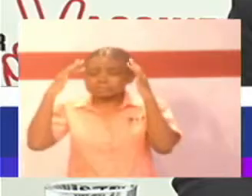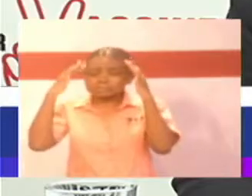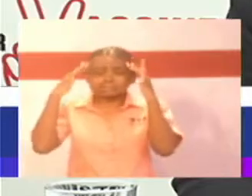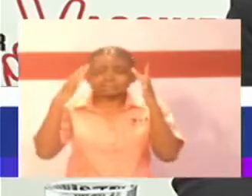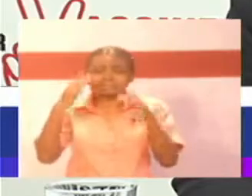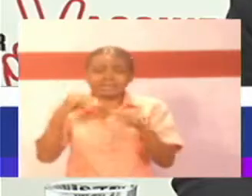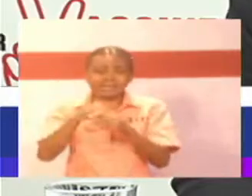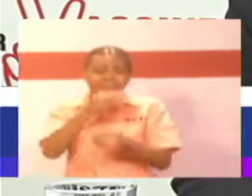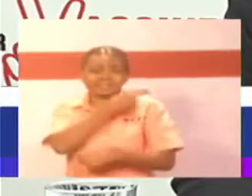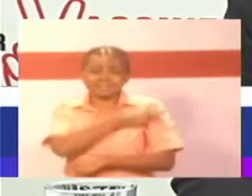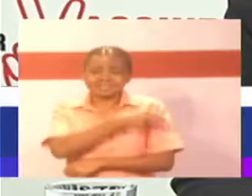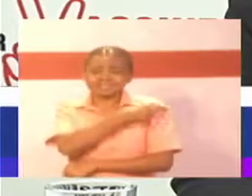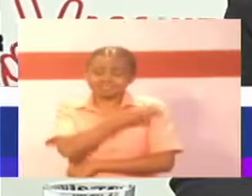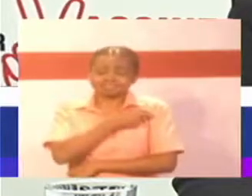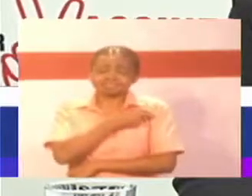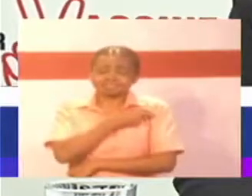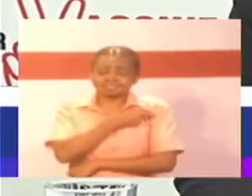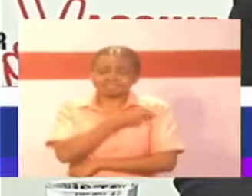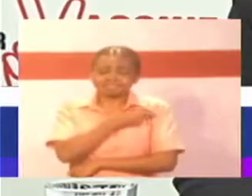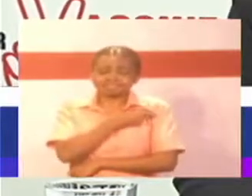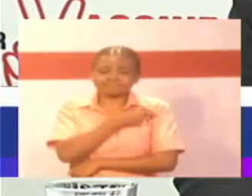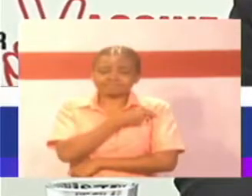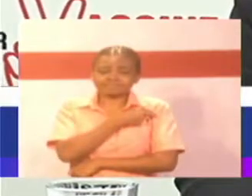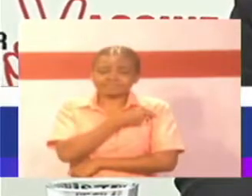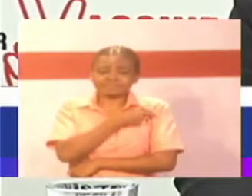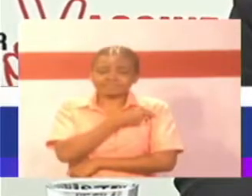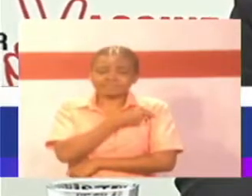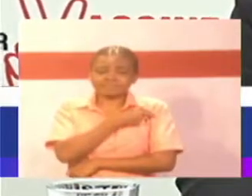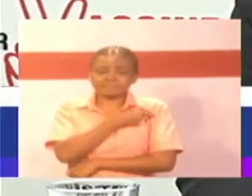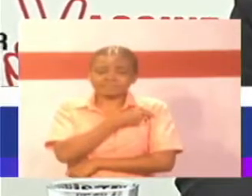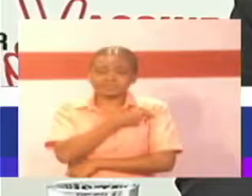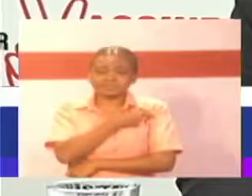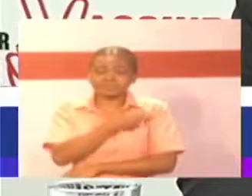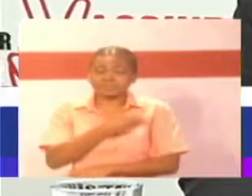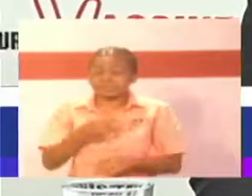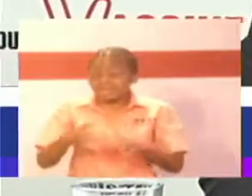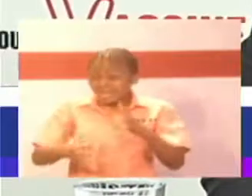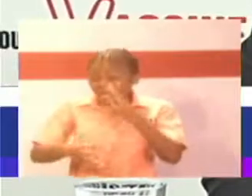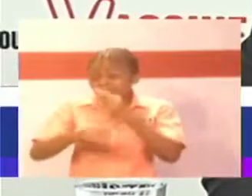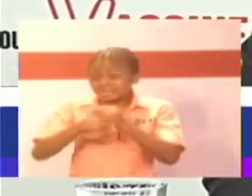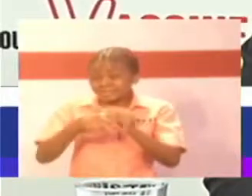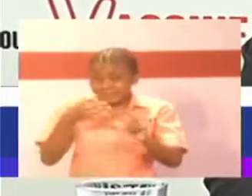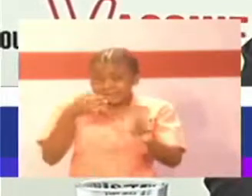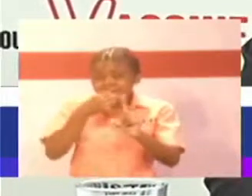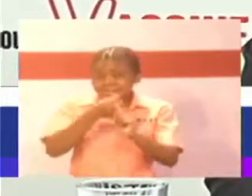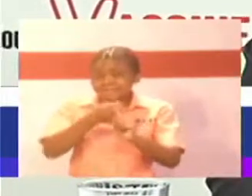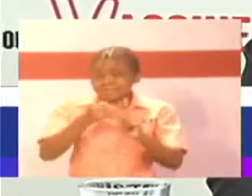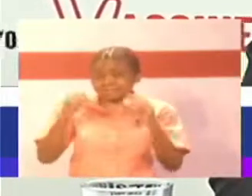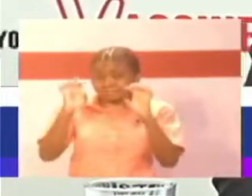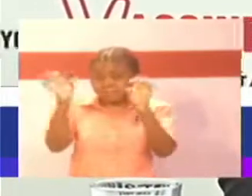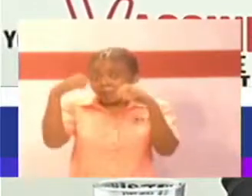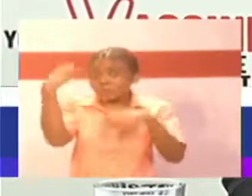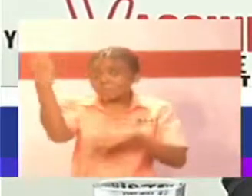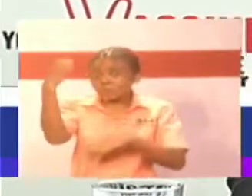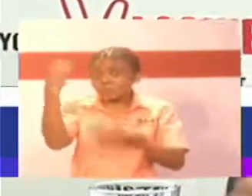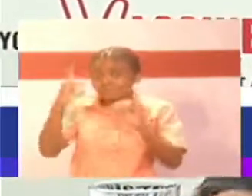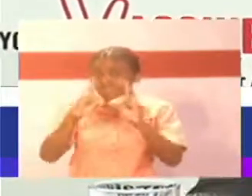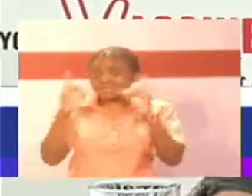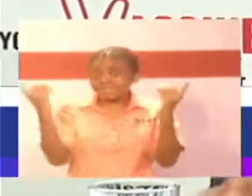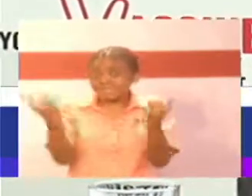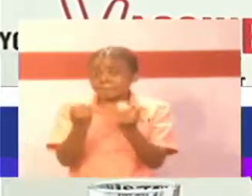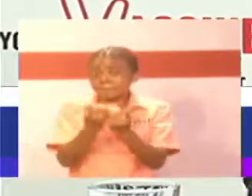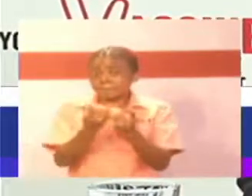of our parallel healthcare system, as well as the accident and emergency departments in our traditional healthcare